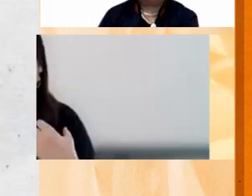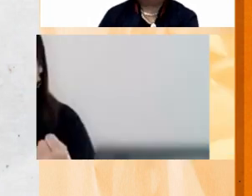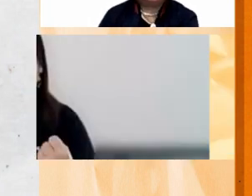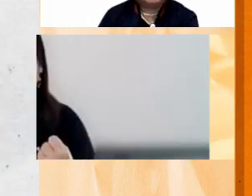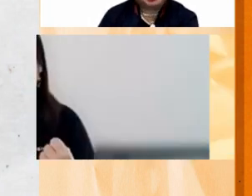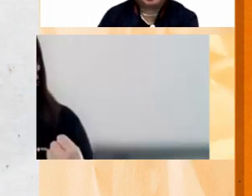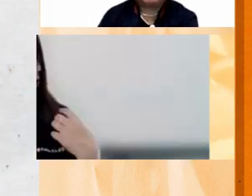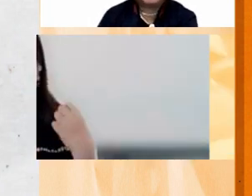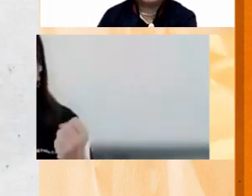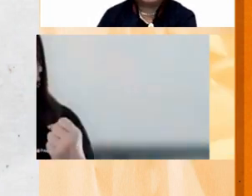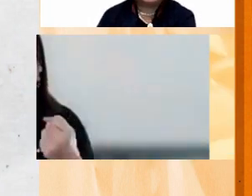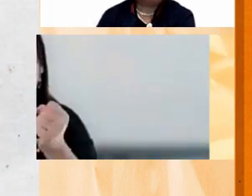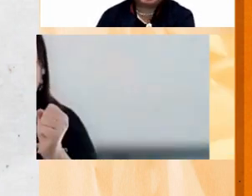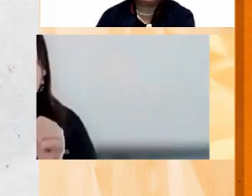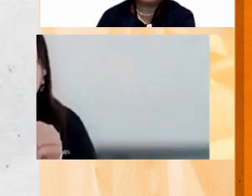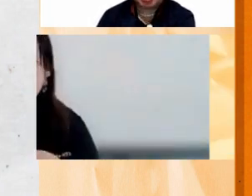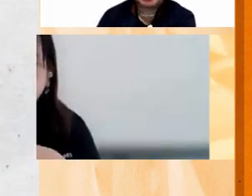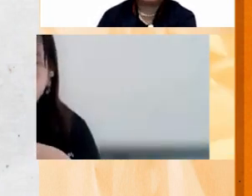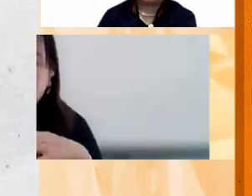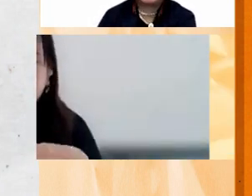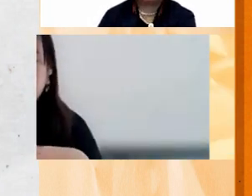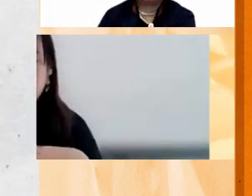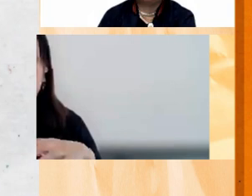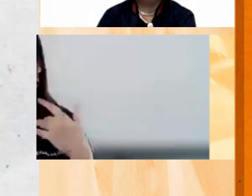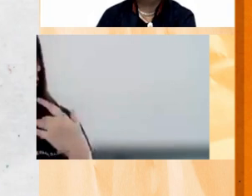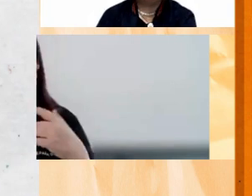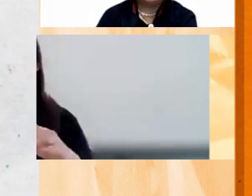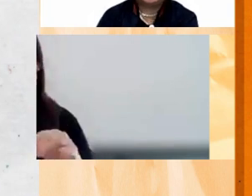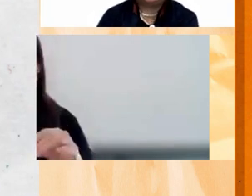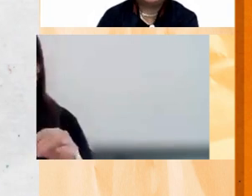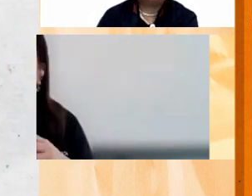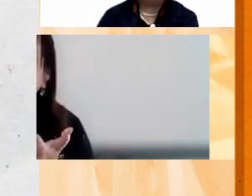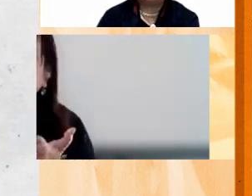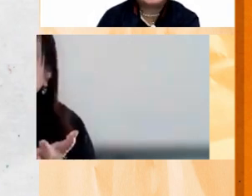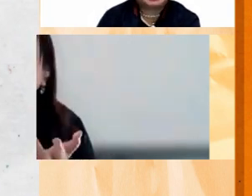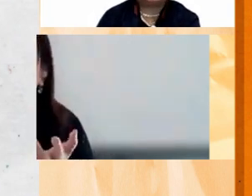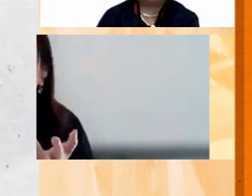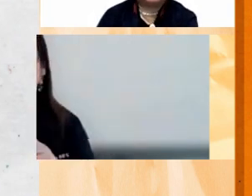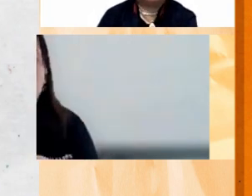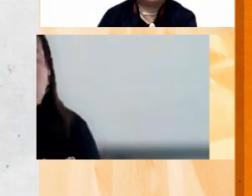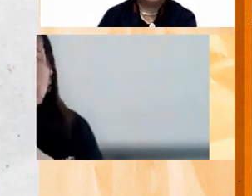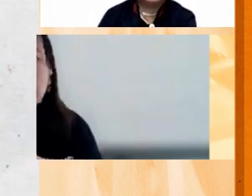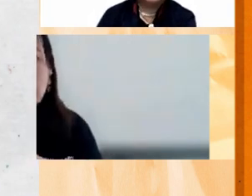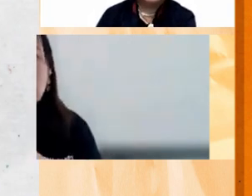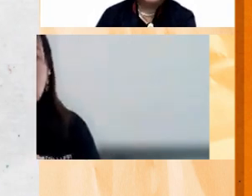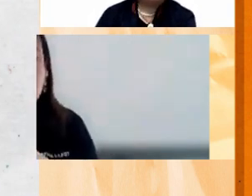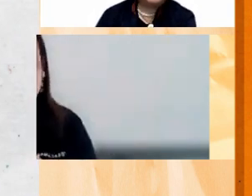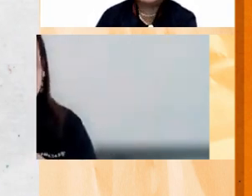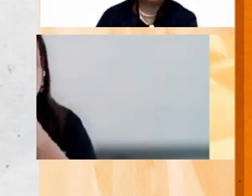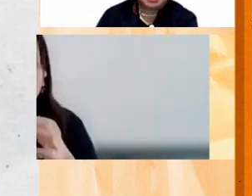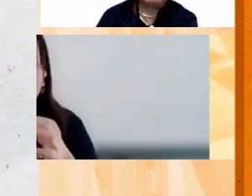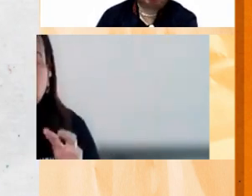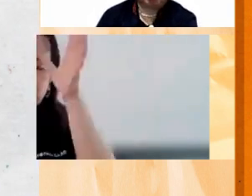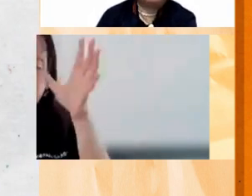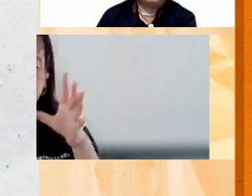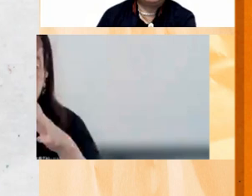Disruptions in this developmental process impairs a child's capacity to learn and even relate to others, which